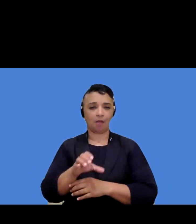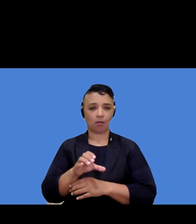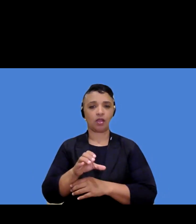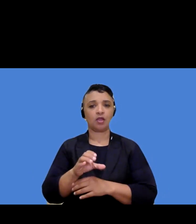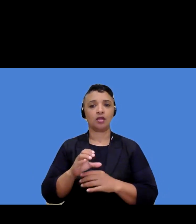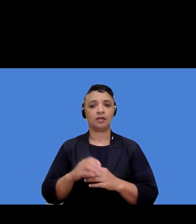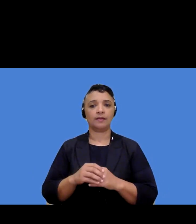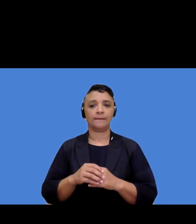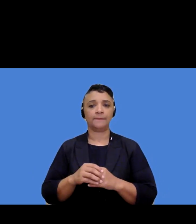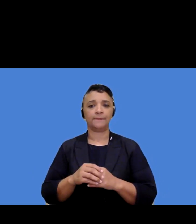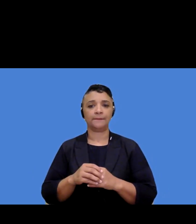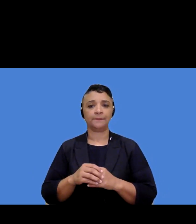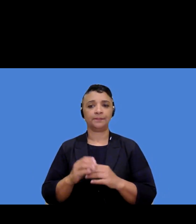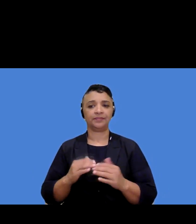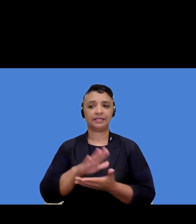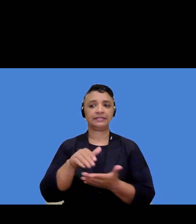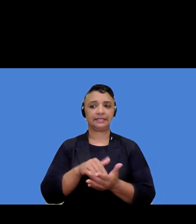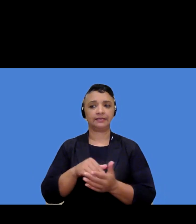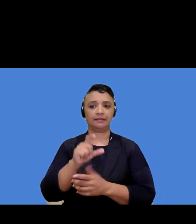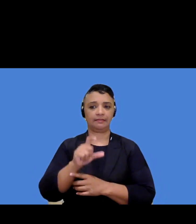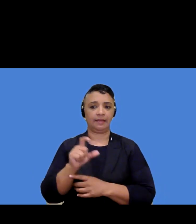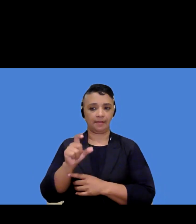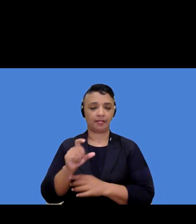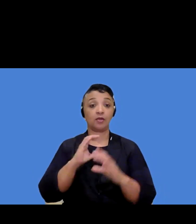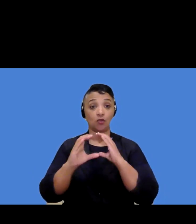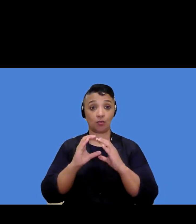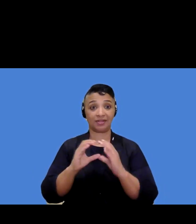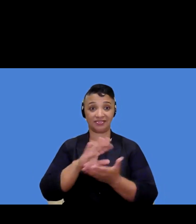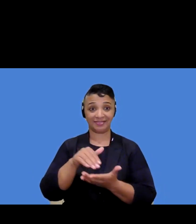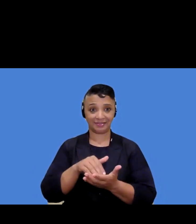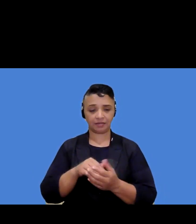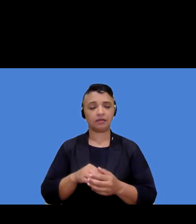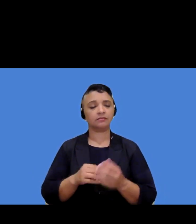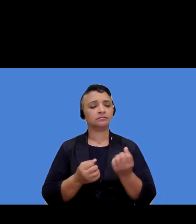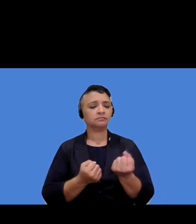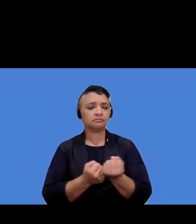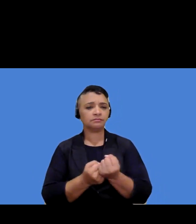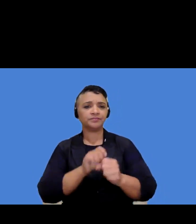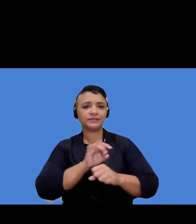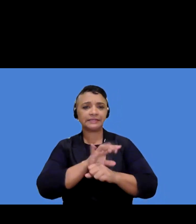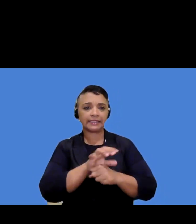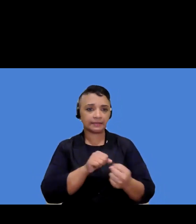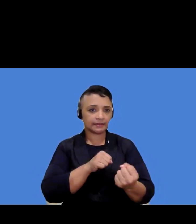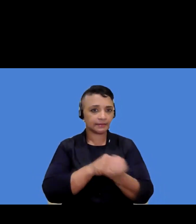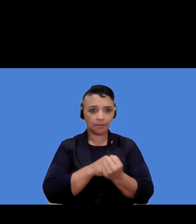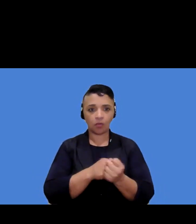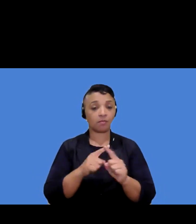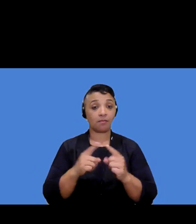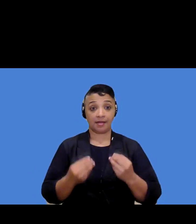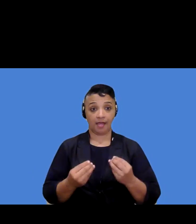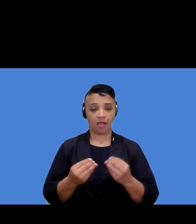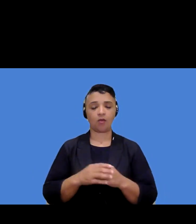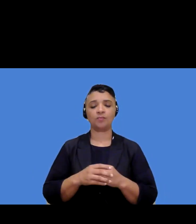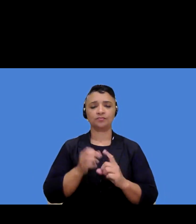Banki, he provides technical support and engages in advocacy at national,